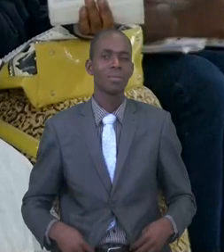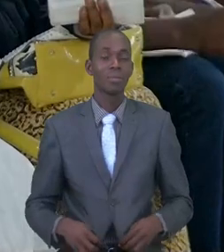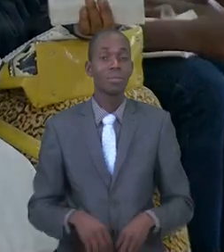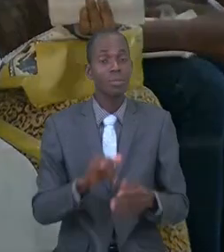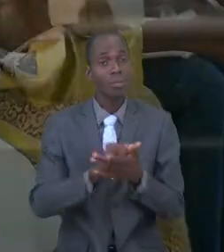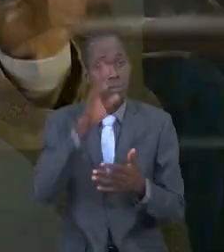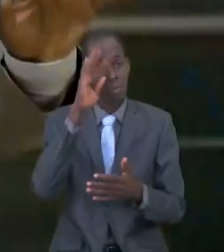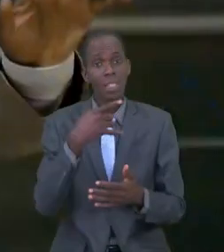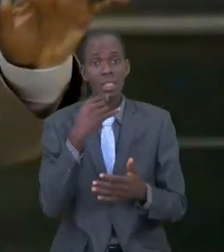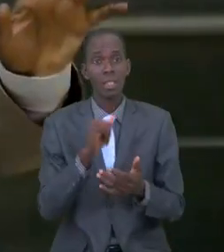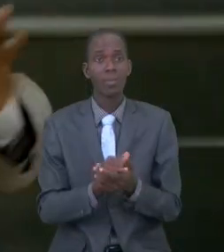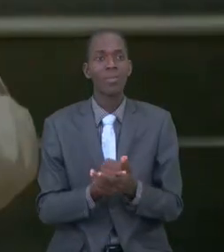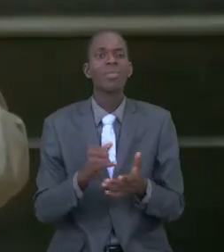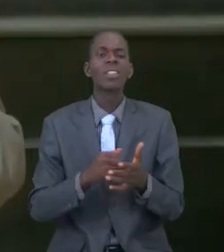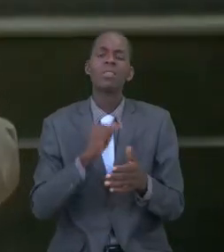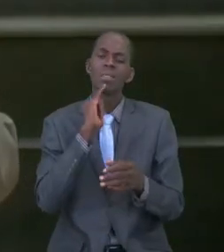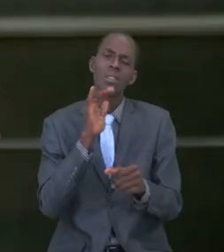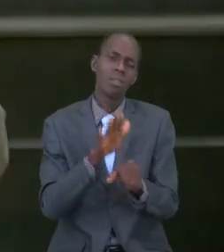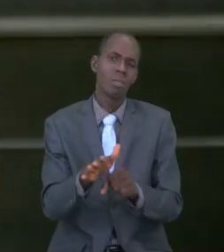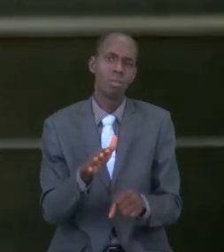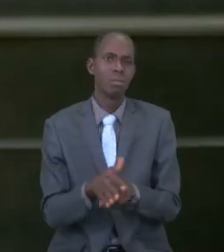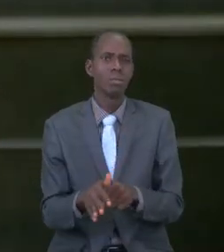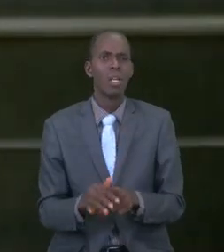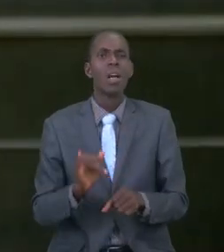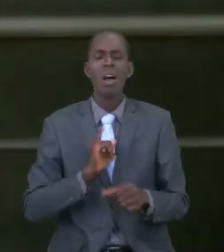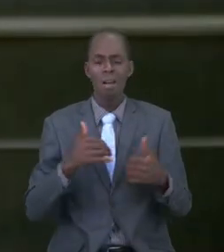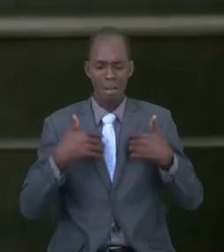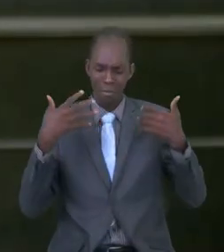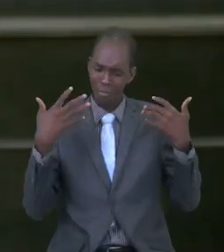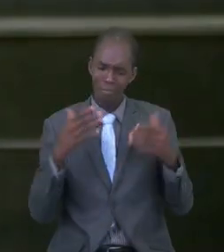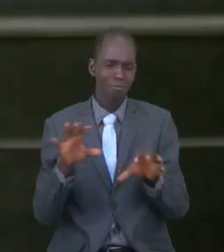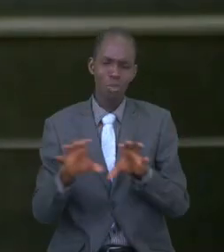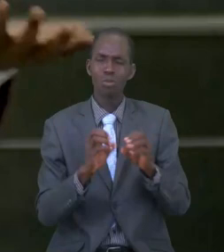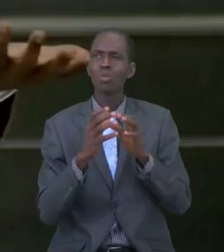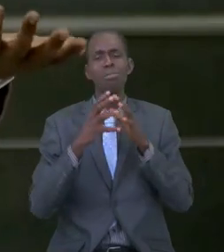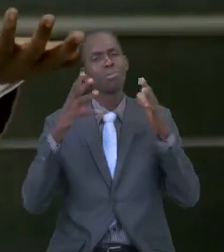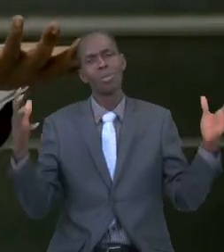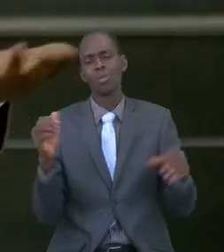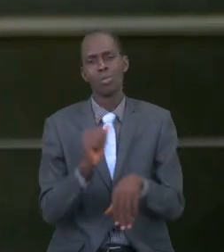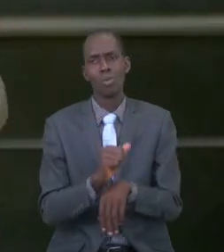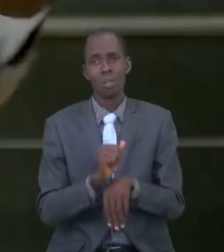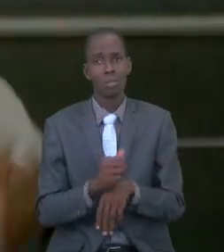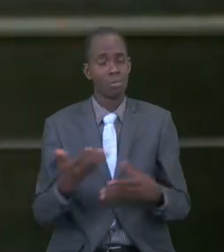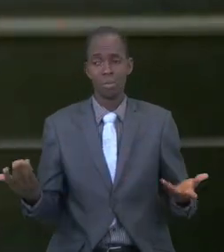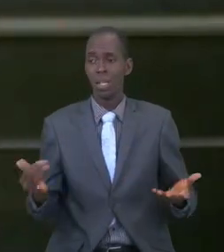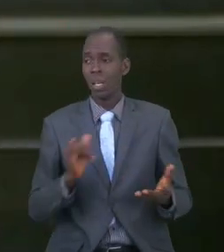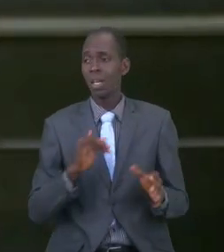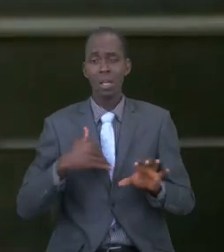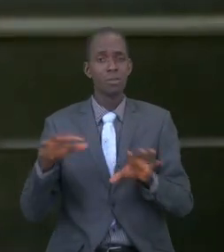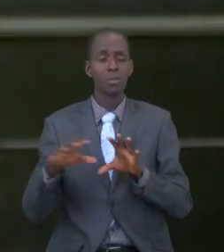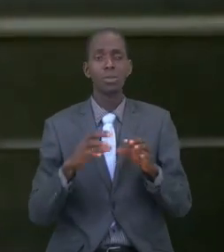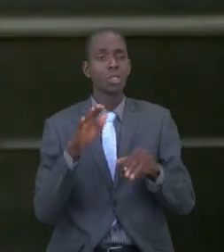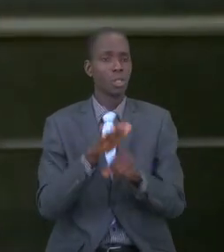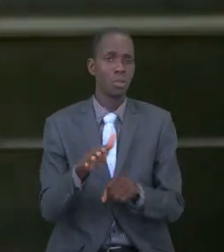said, it is enough. I've done enough. I prayed, fire came down. It's enough.